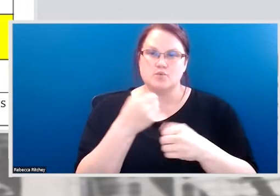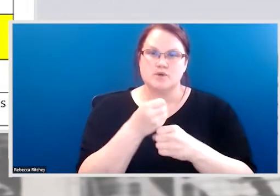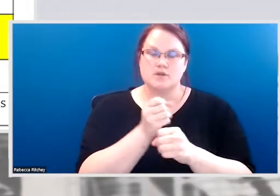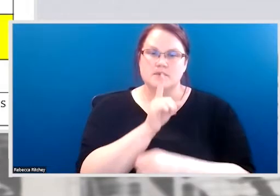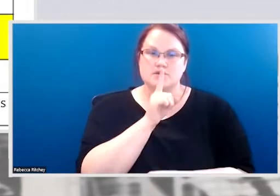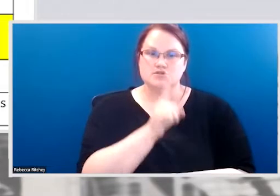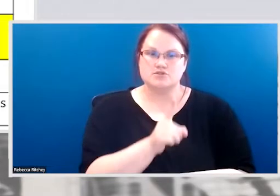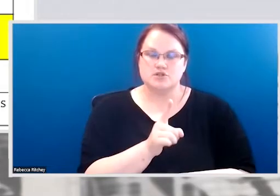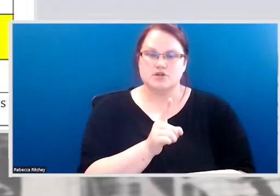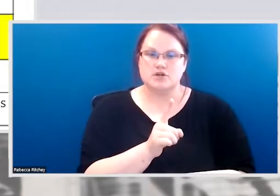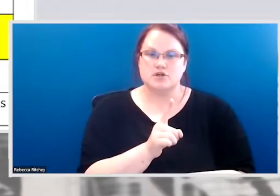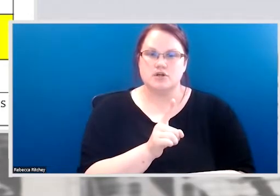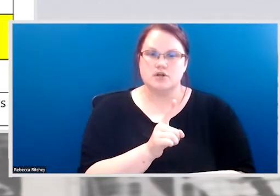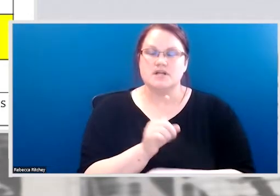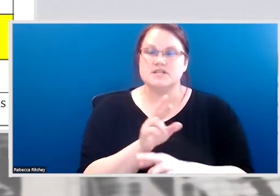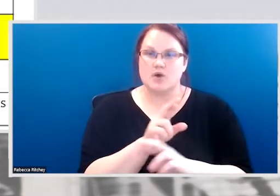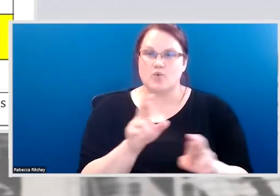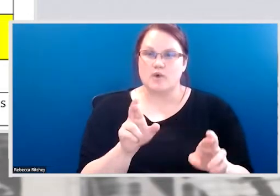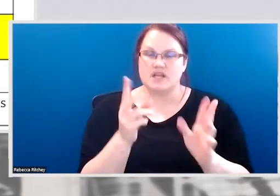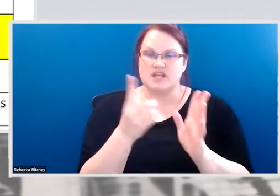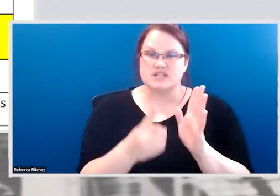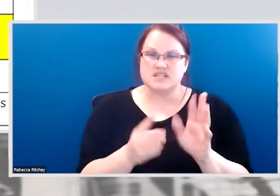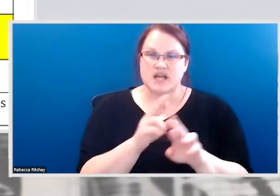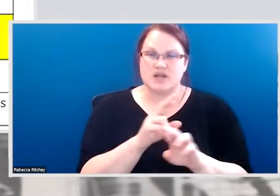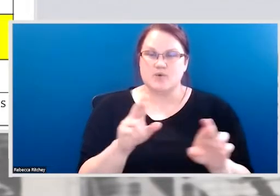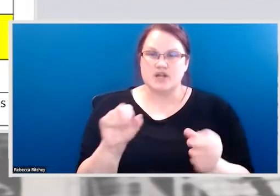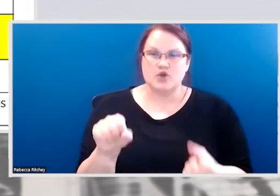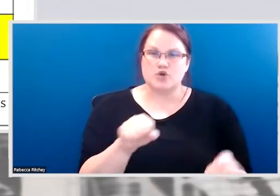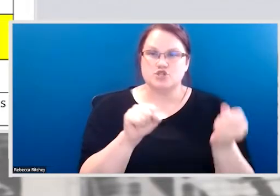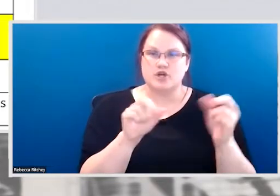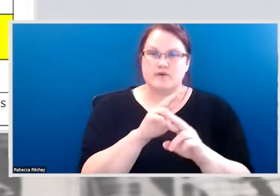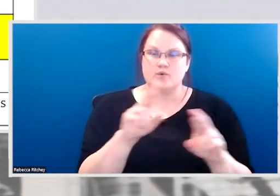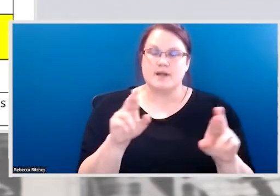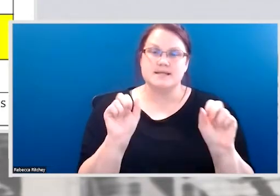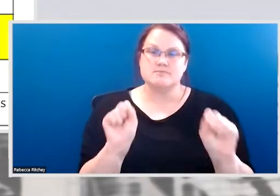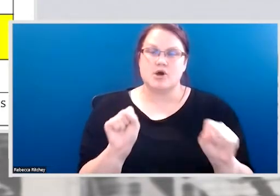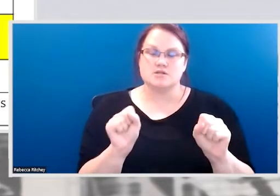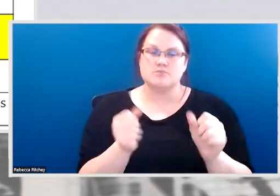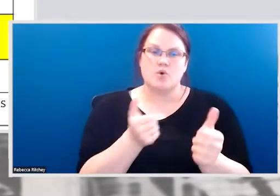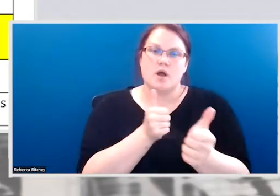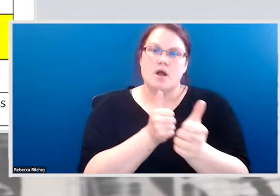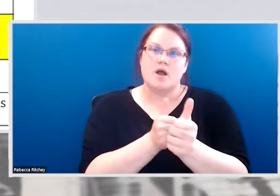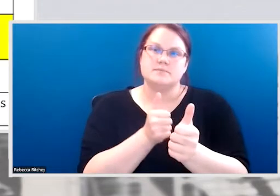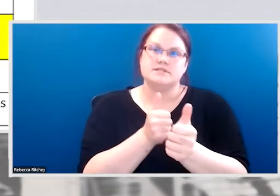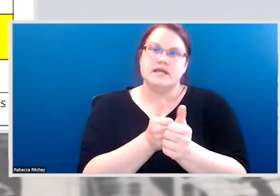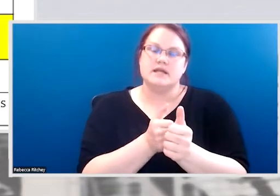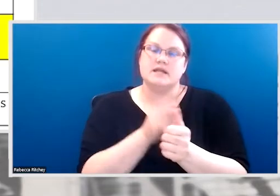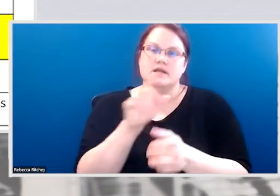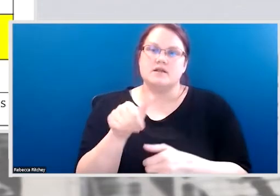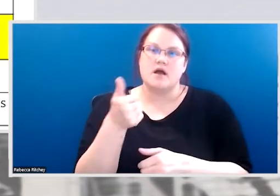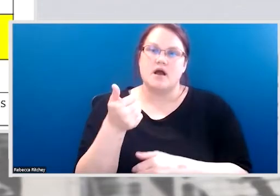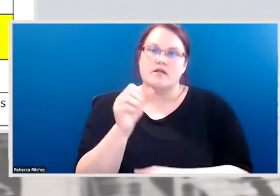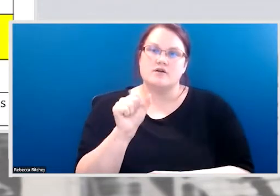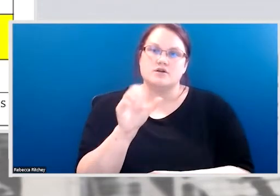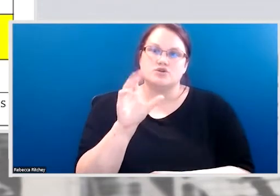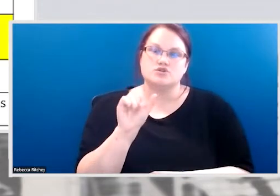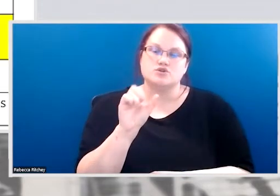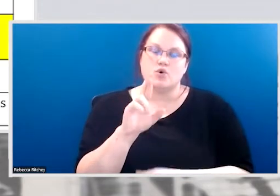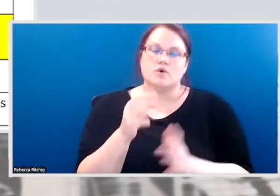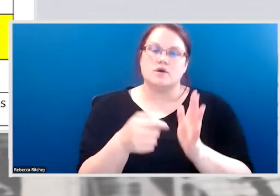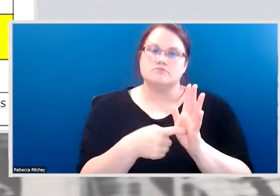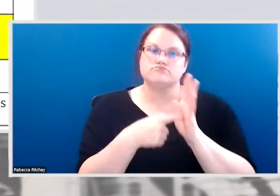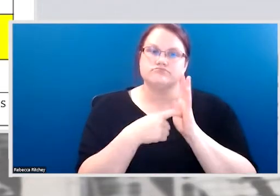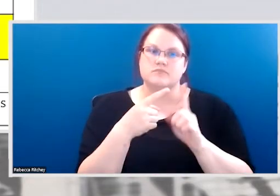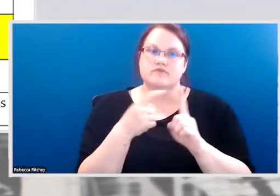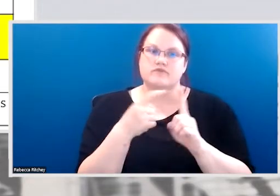is as shovel ready or design ready as possible. And then we also updated one of the other scoring criteria from